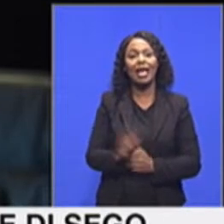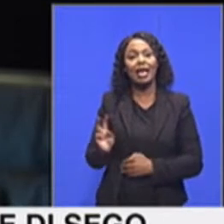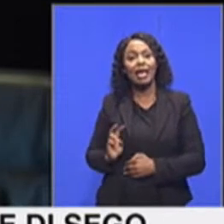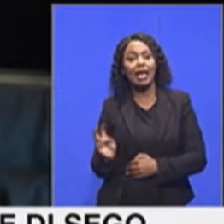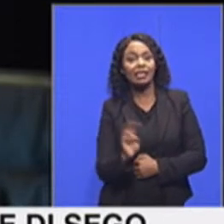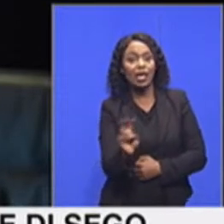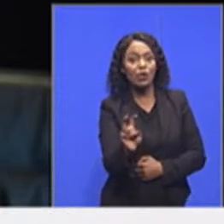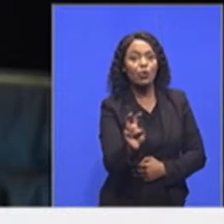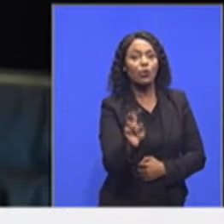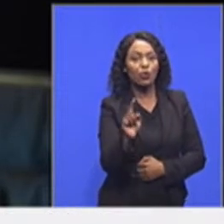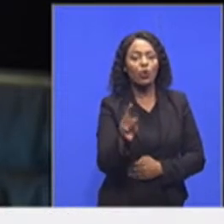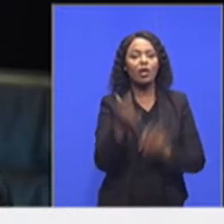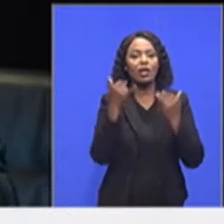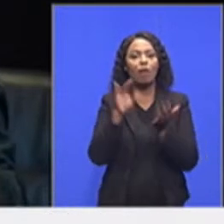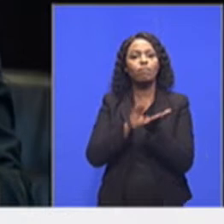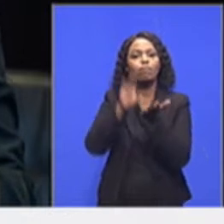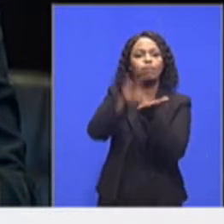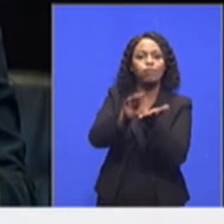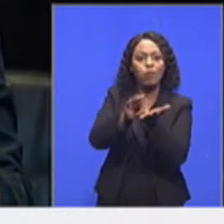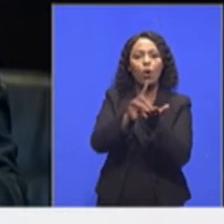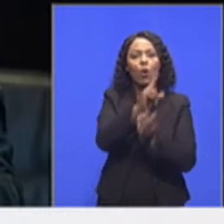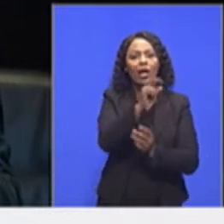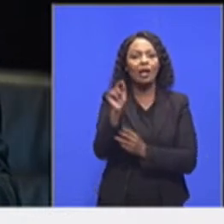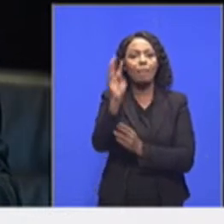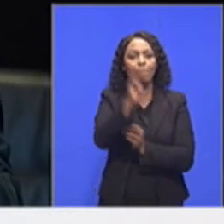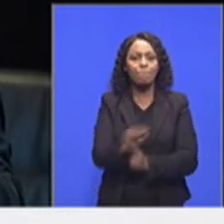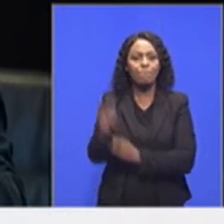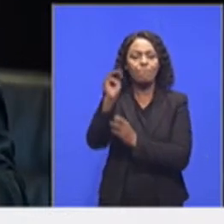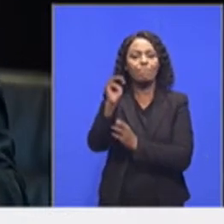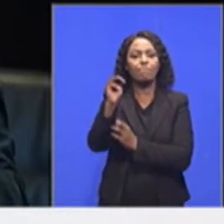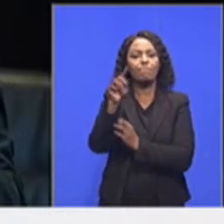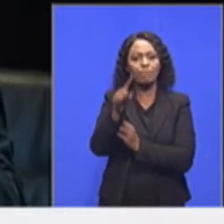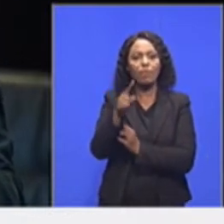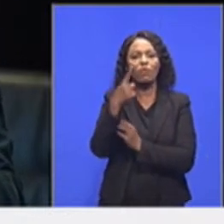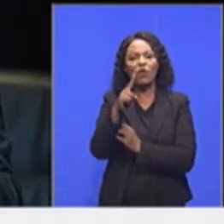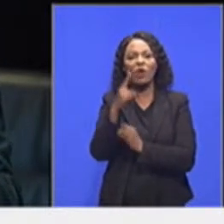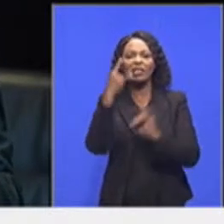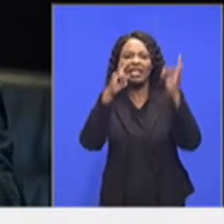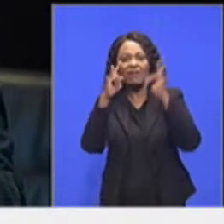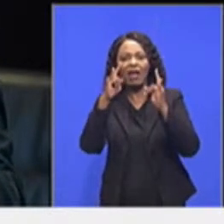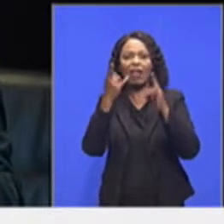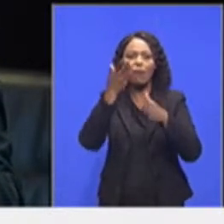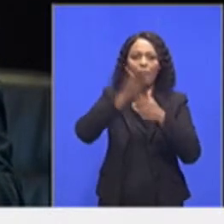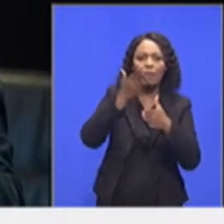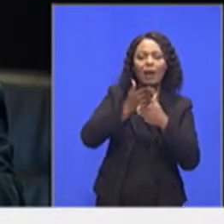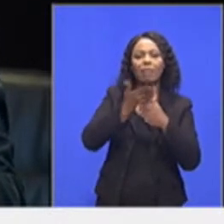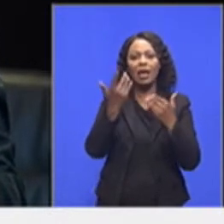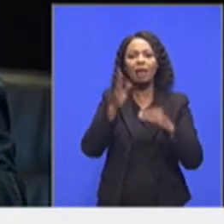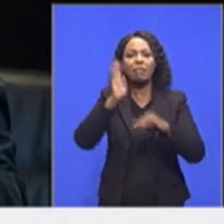is allocated 100 million to initiate civil litigations in the Special Tribunal.